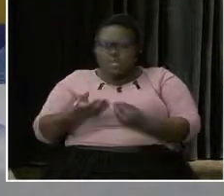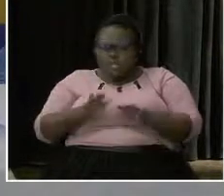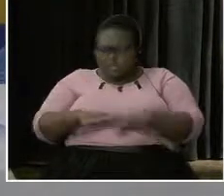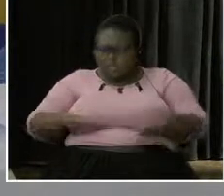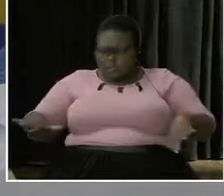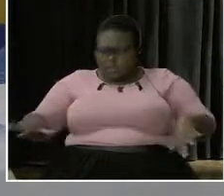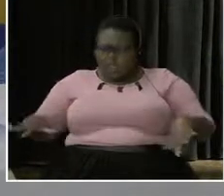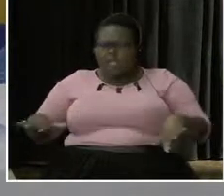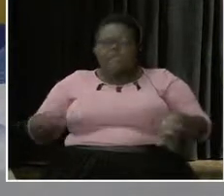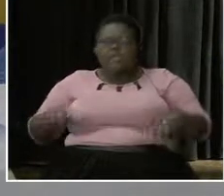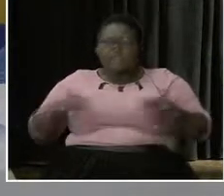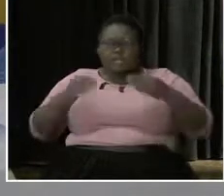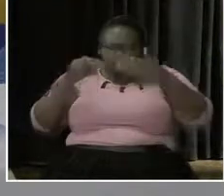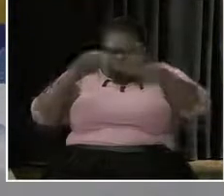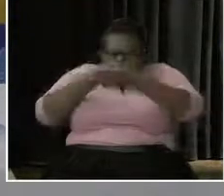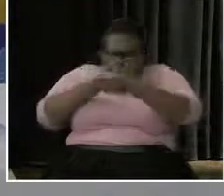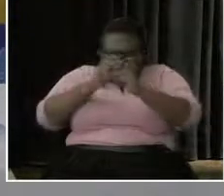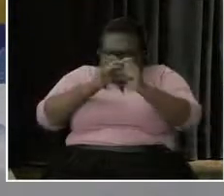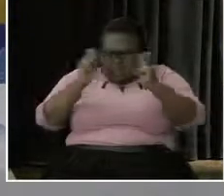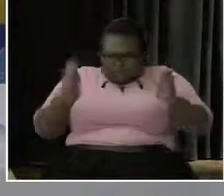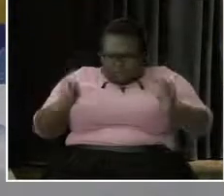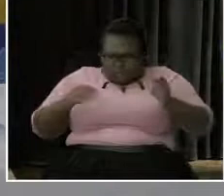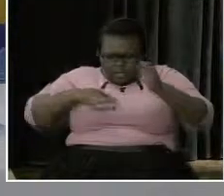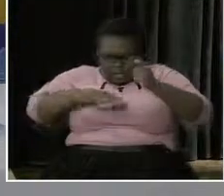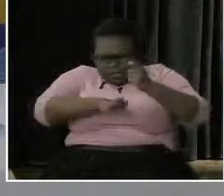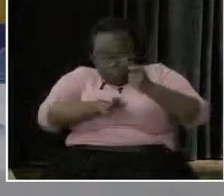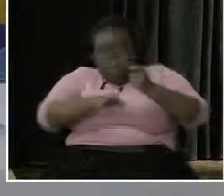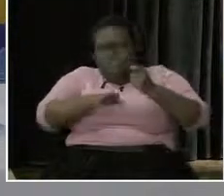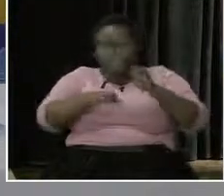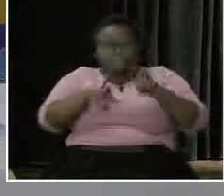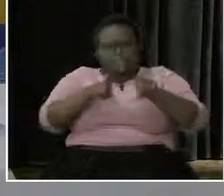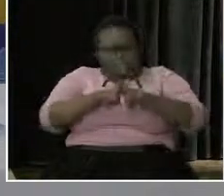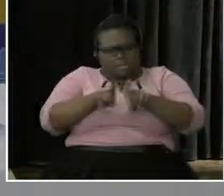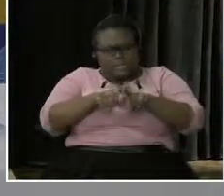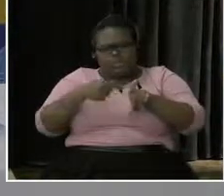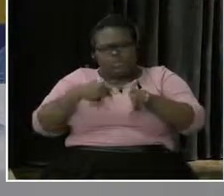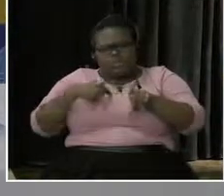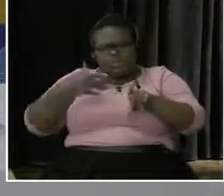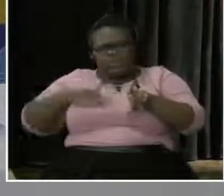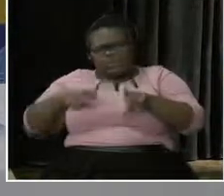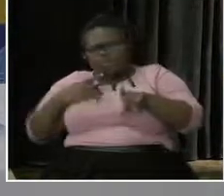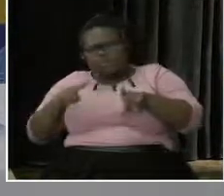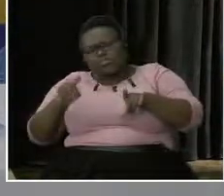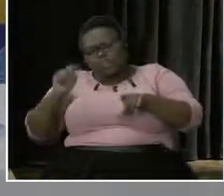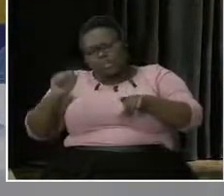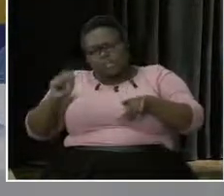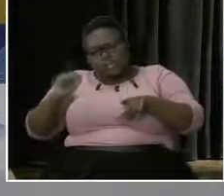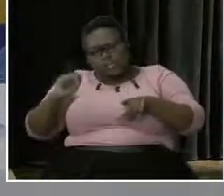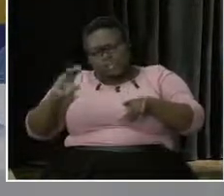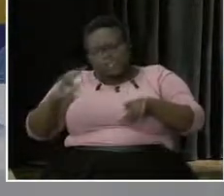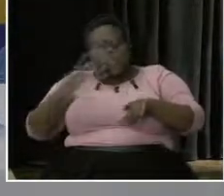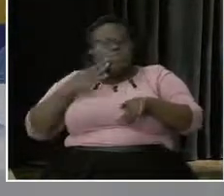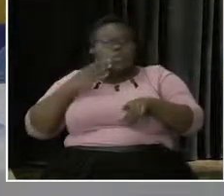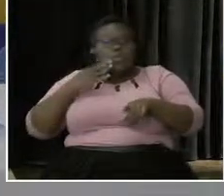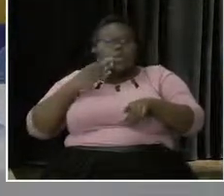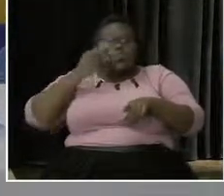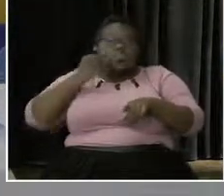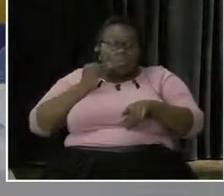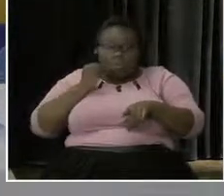say in the same alert we want to say as ANC, when senior citizen